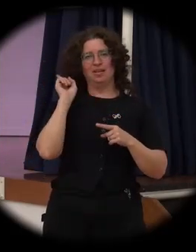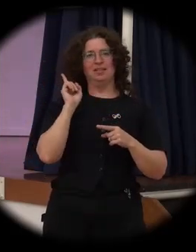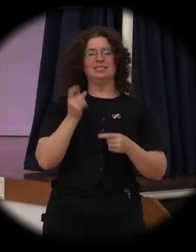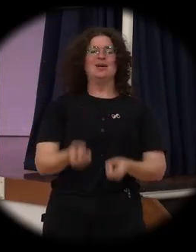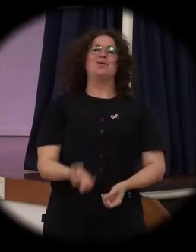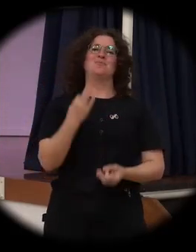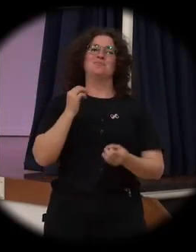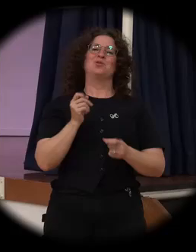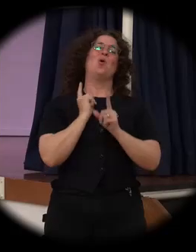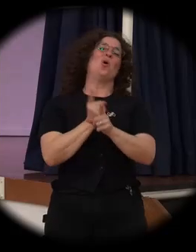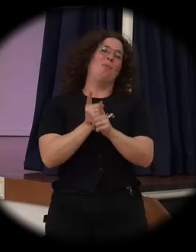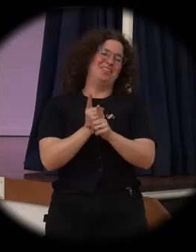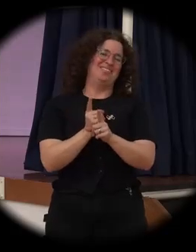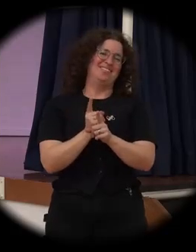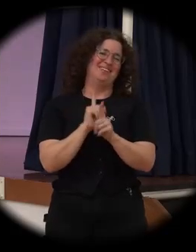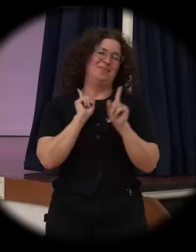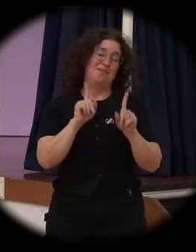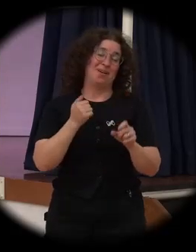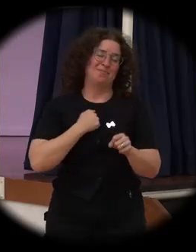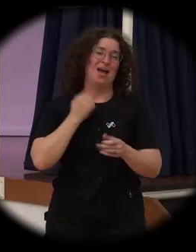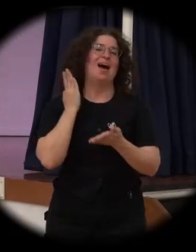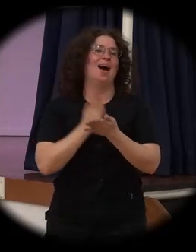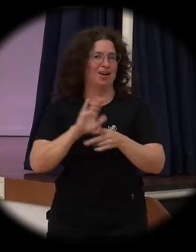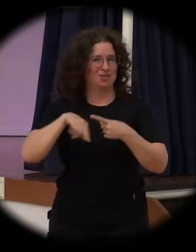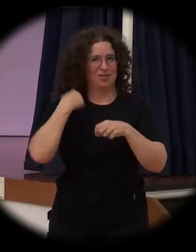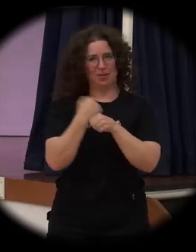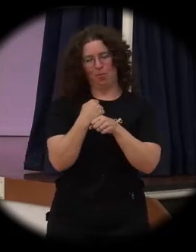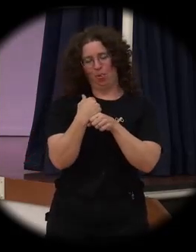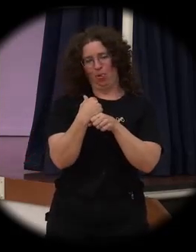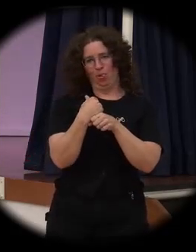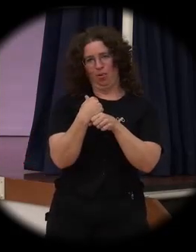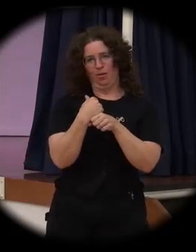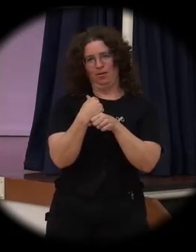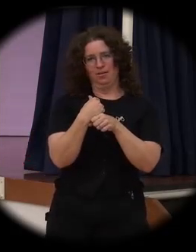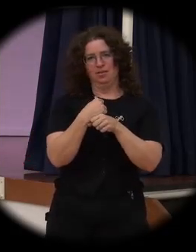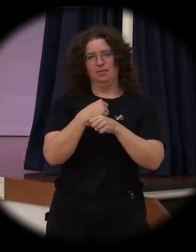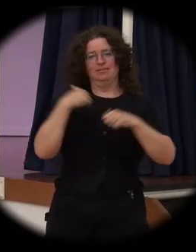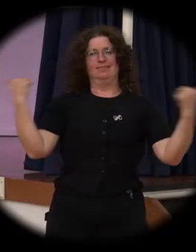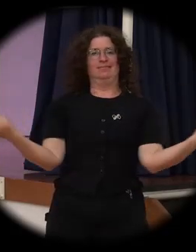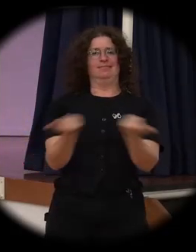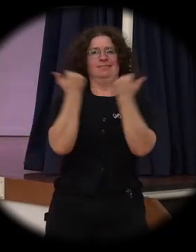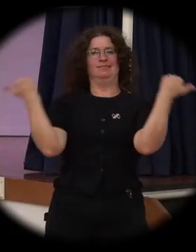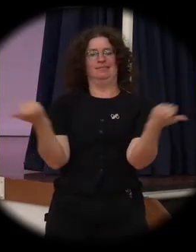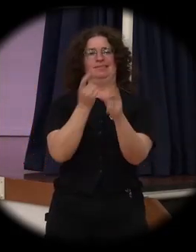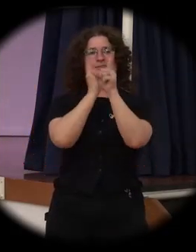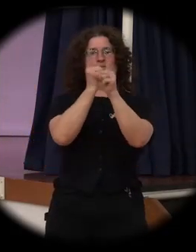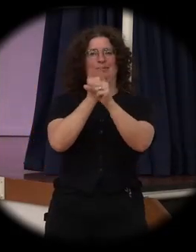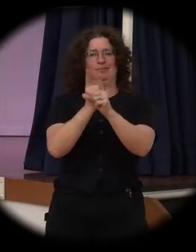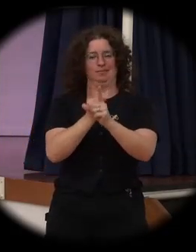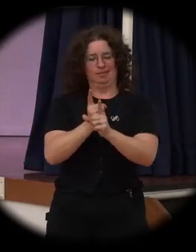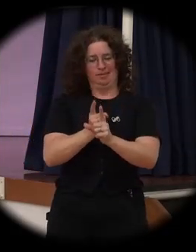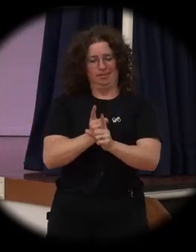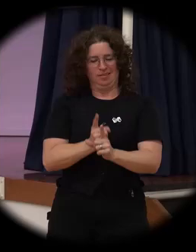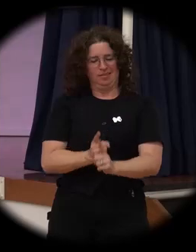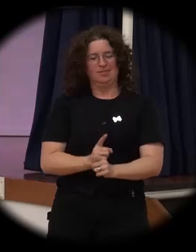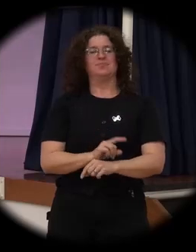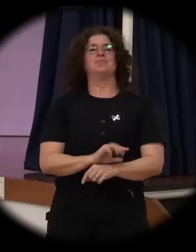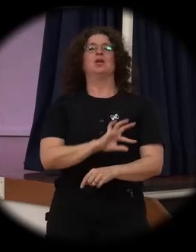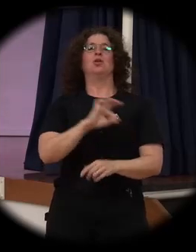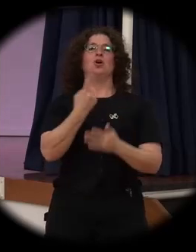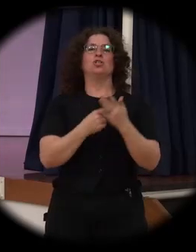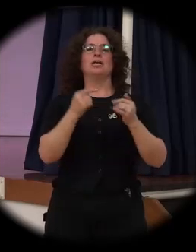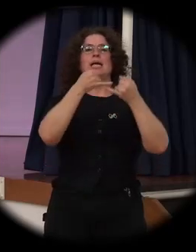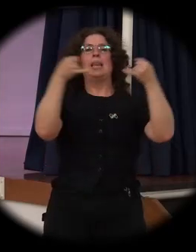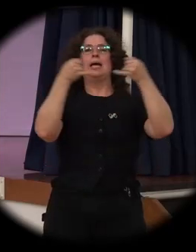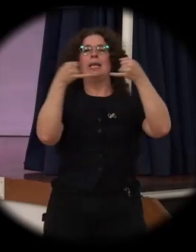comments in it, but the version in my examples I have liberally commented, so it'll take you through kind of not just what every line does,